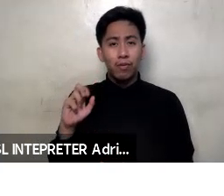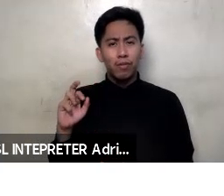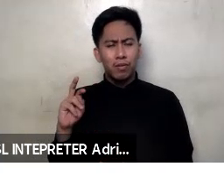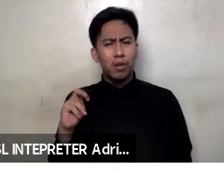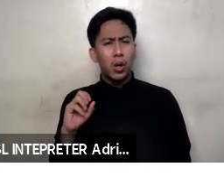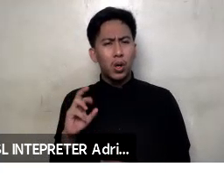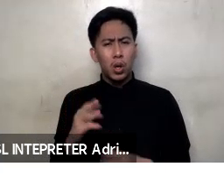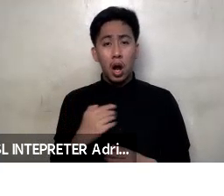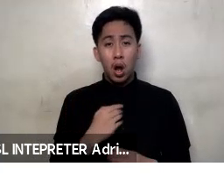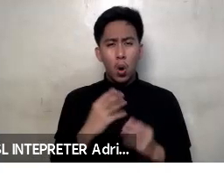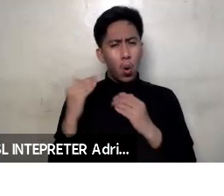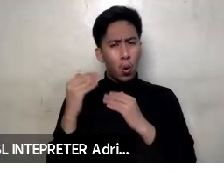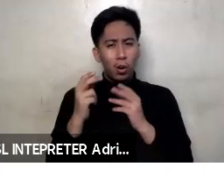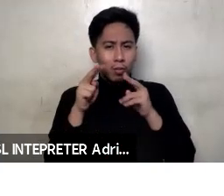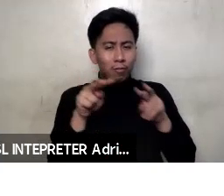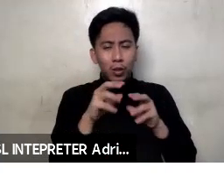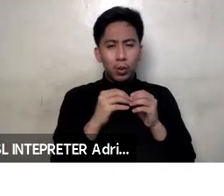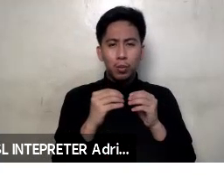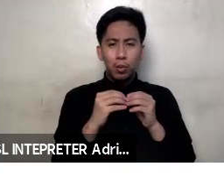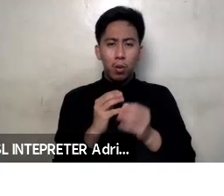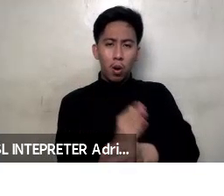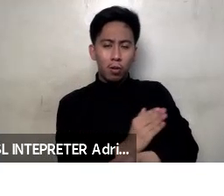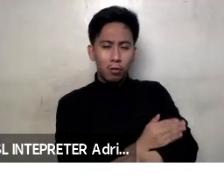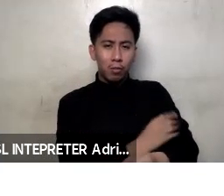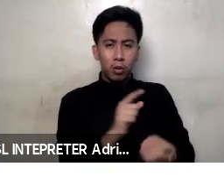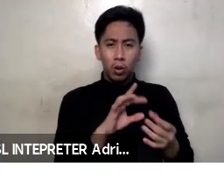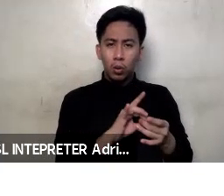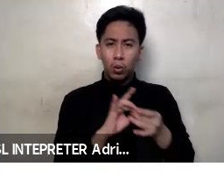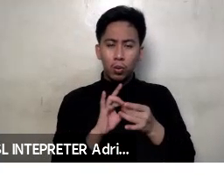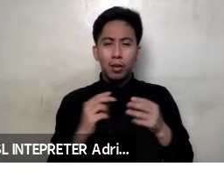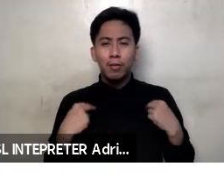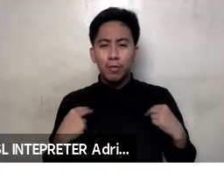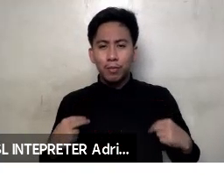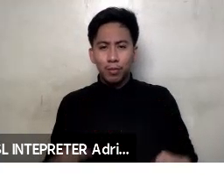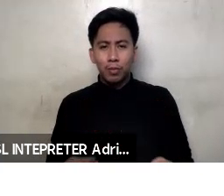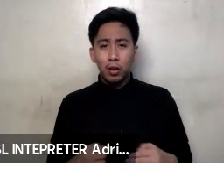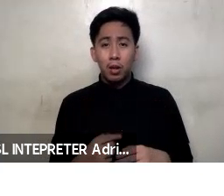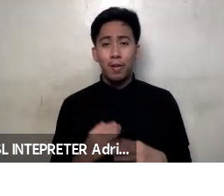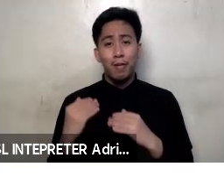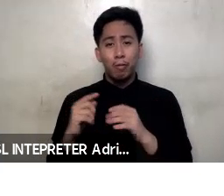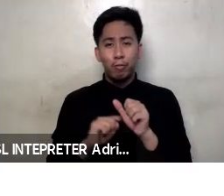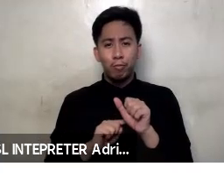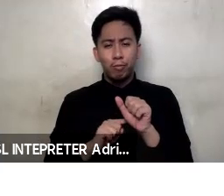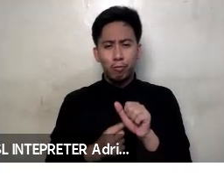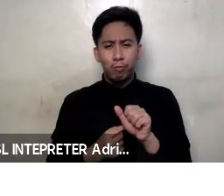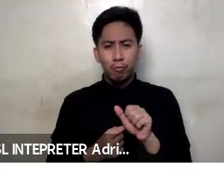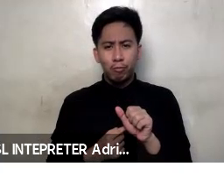more health and nutrition improvements. I pray that we have started will be sustained.